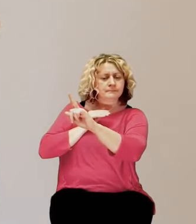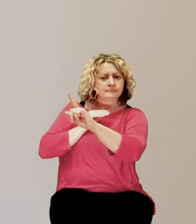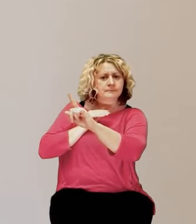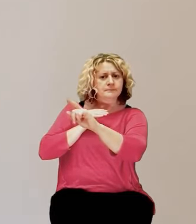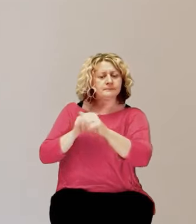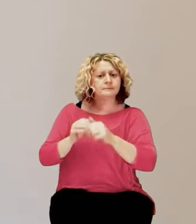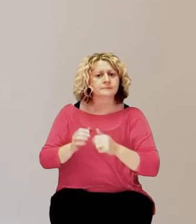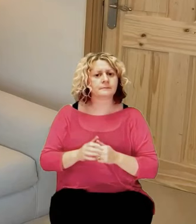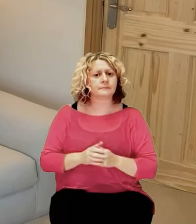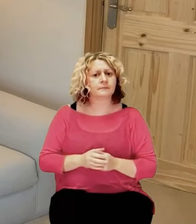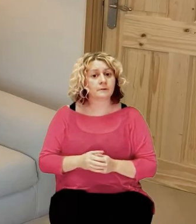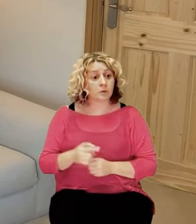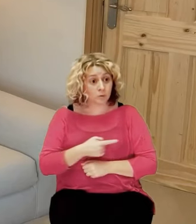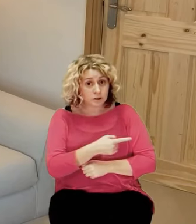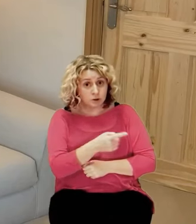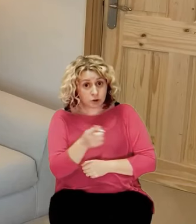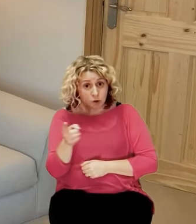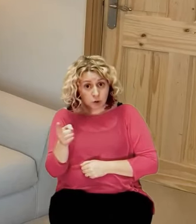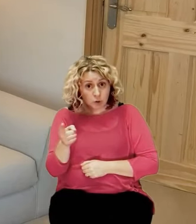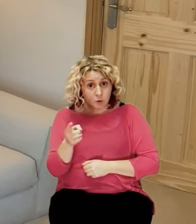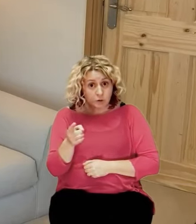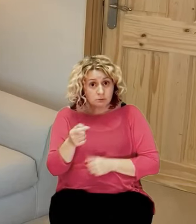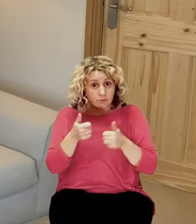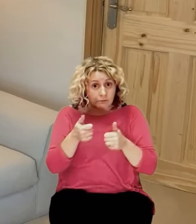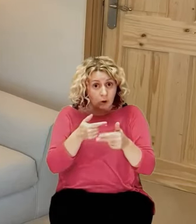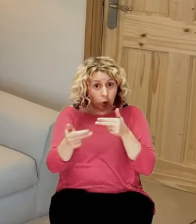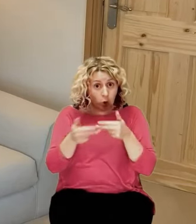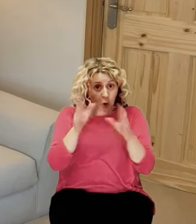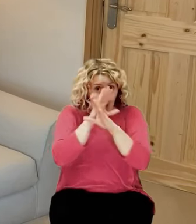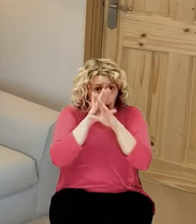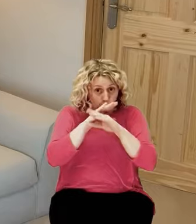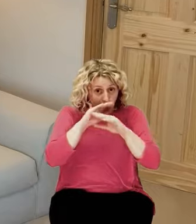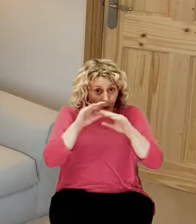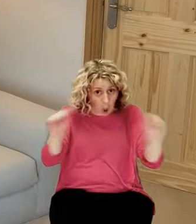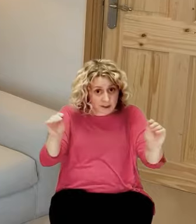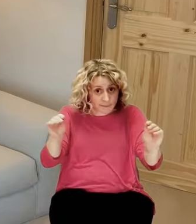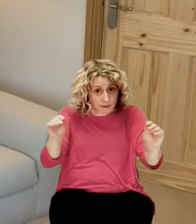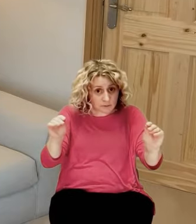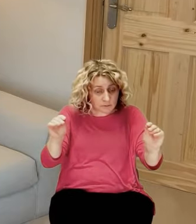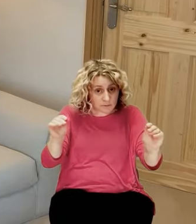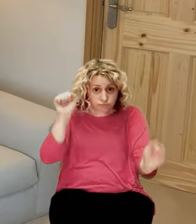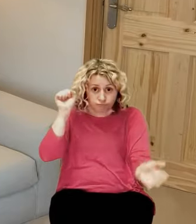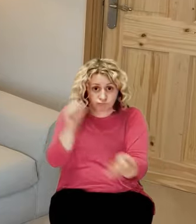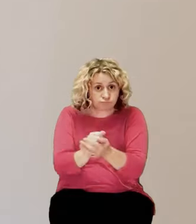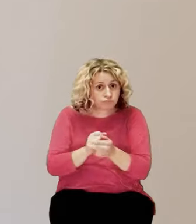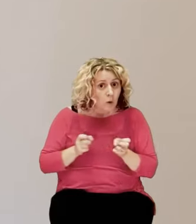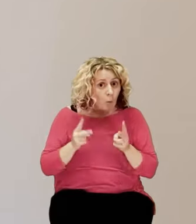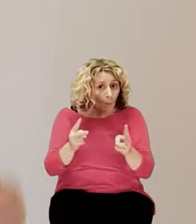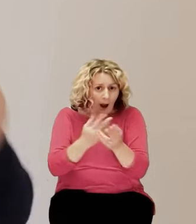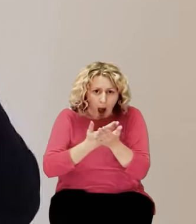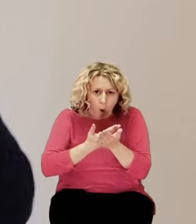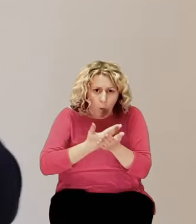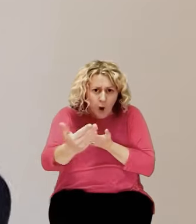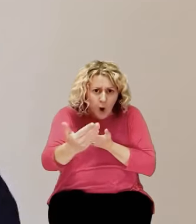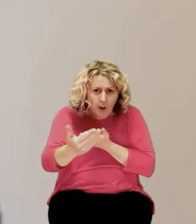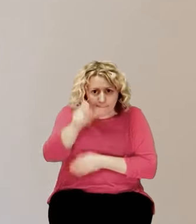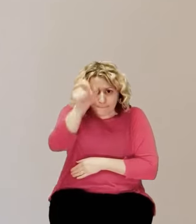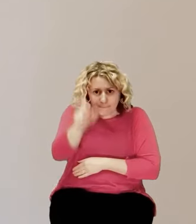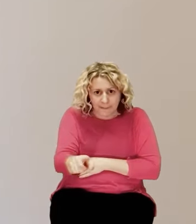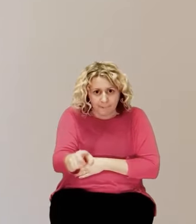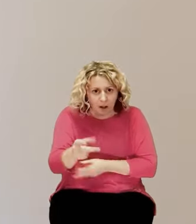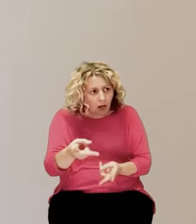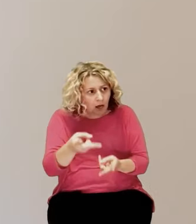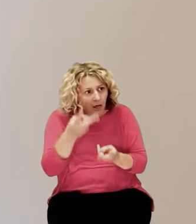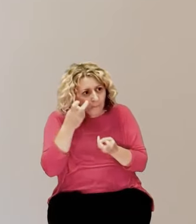make sure that when you teach the gospel, they can't stop themselves from being attractive,